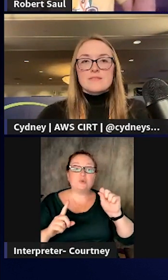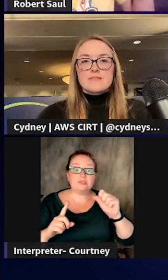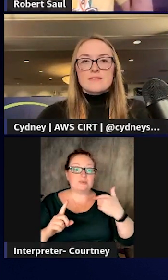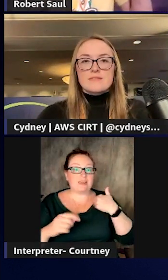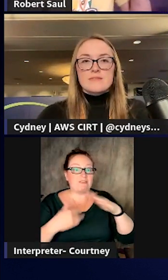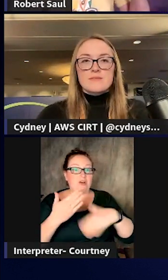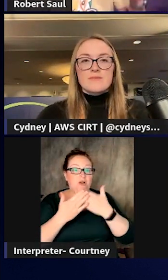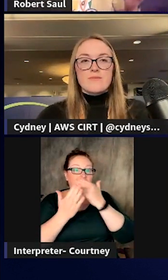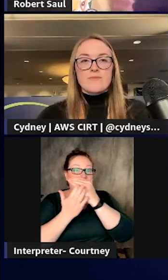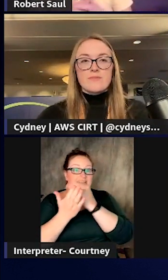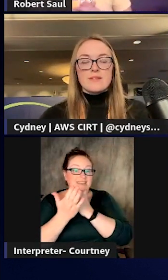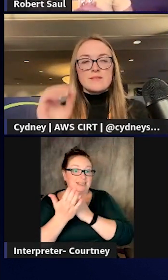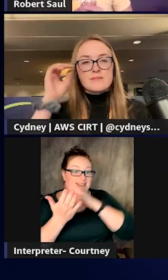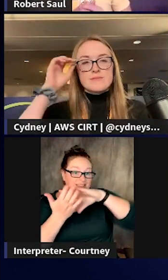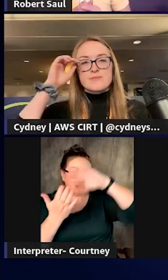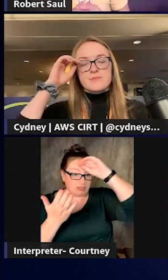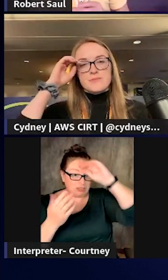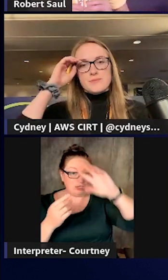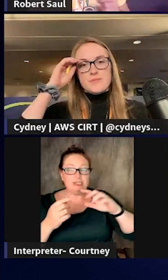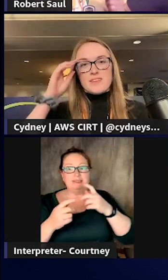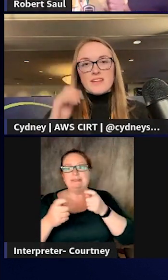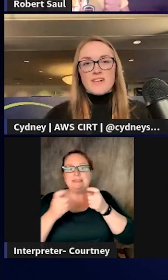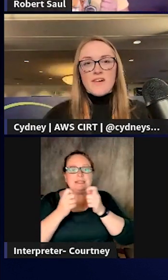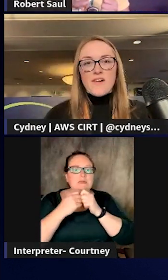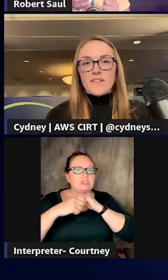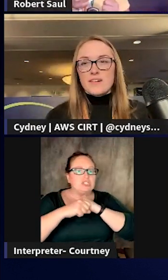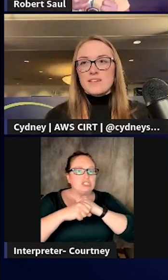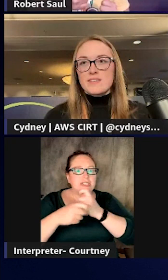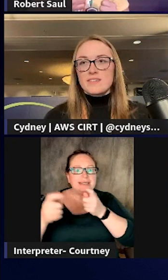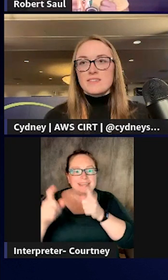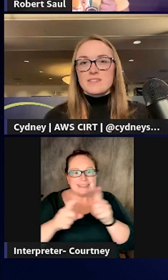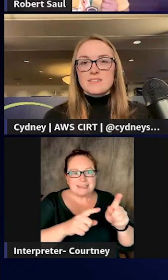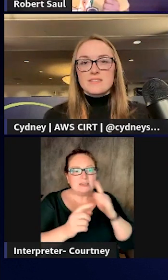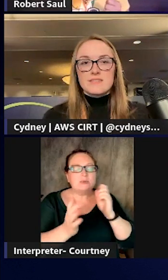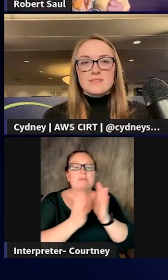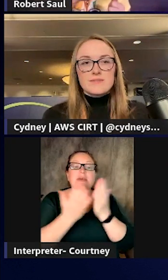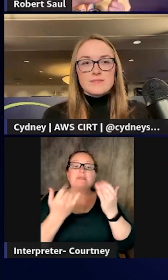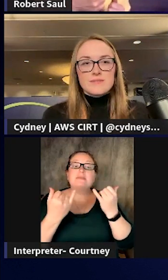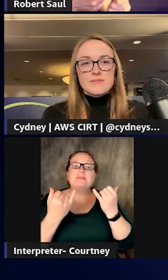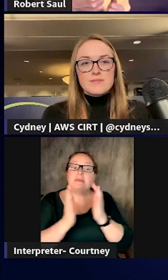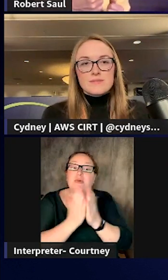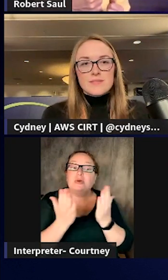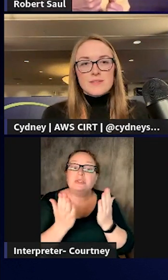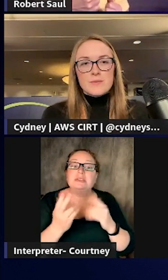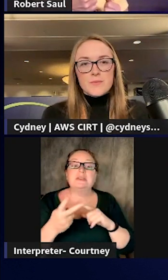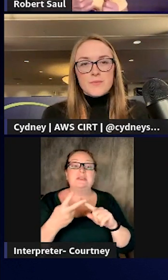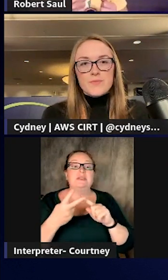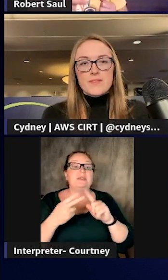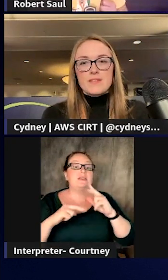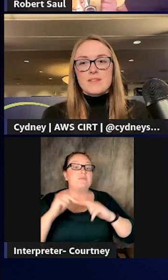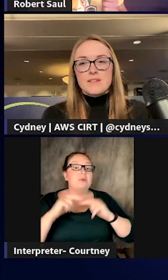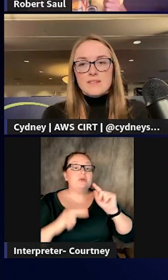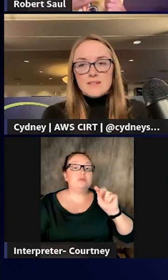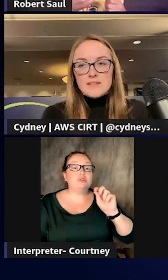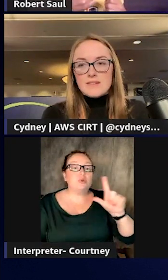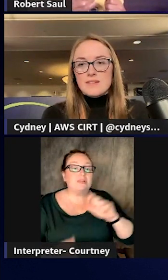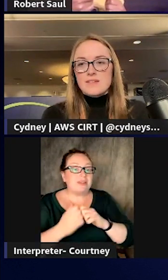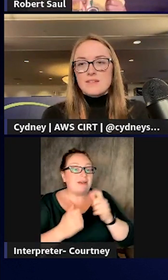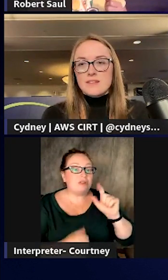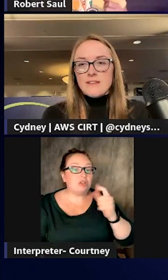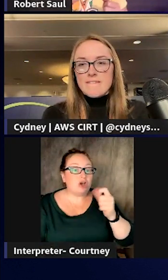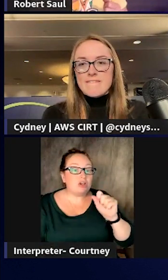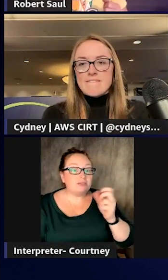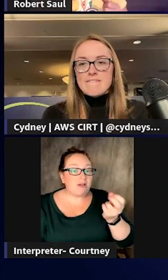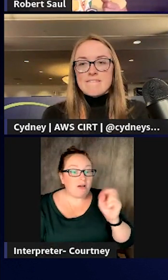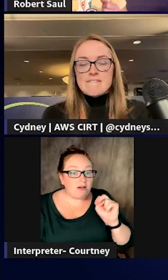learned about dealing with security incidents. We built the playbooks. We built a tool to how to turn logs on, and then we've got